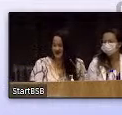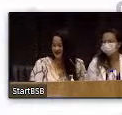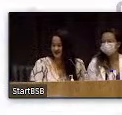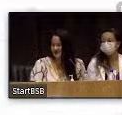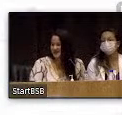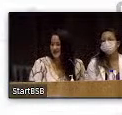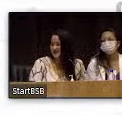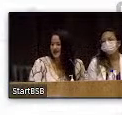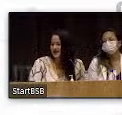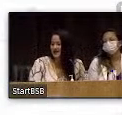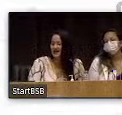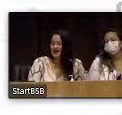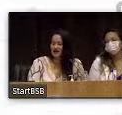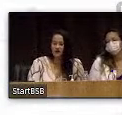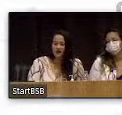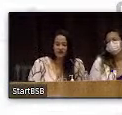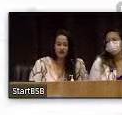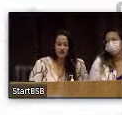Thank you.